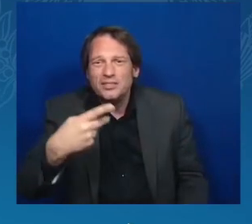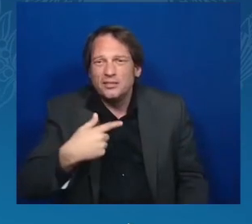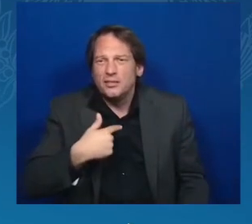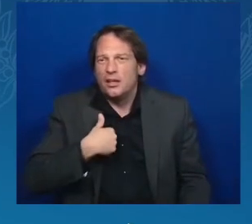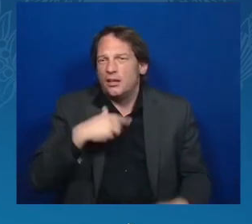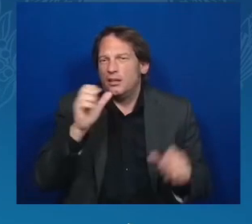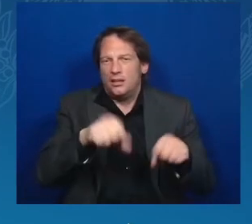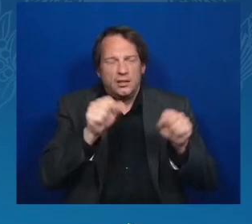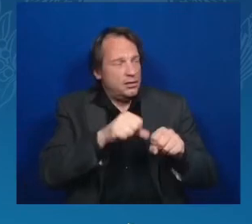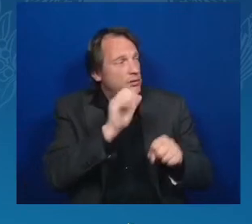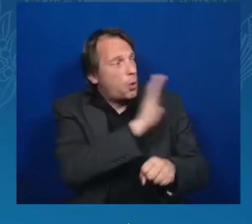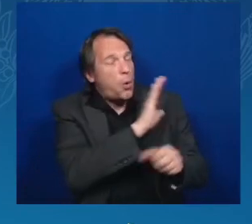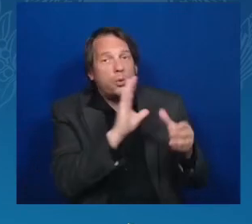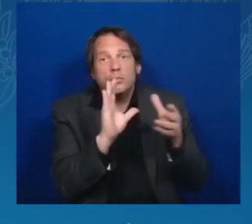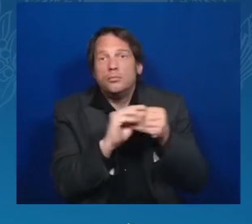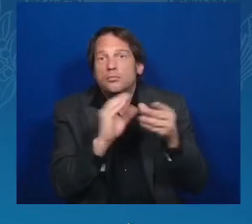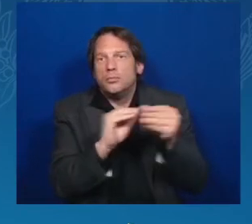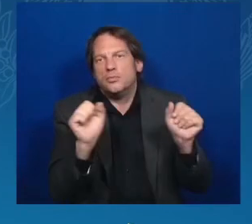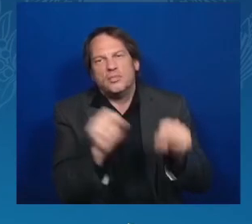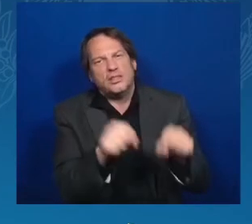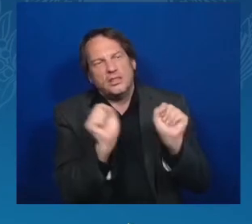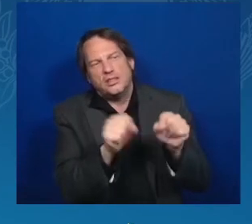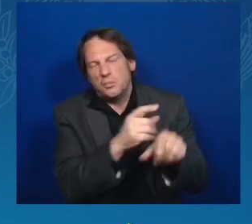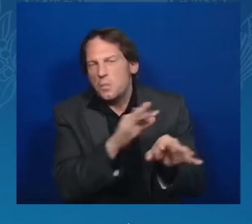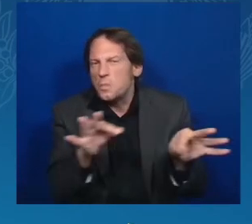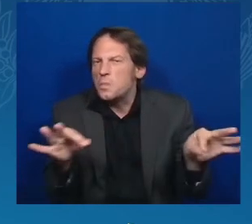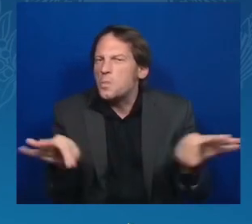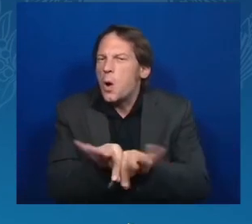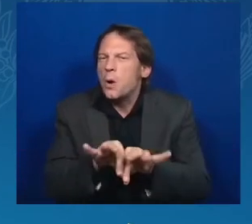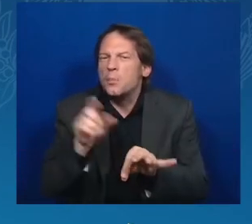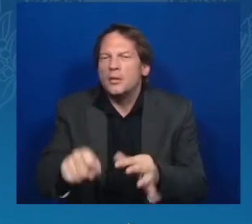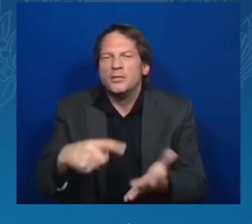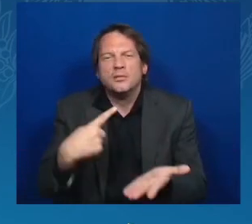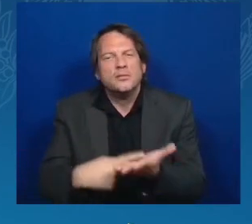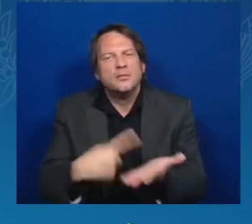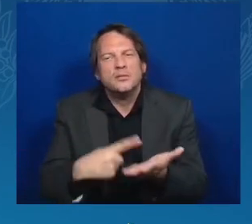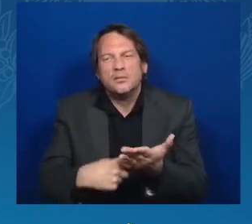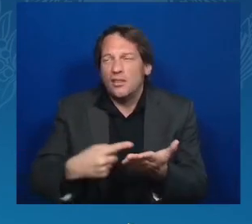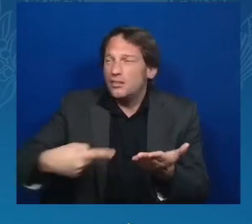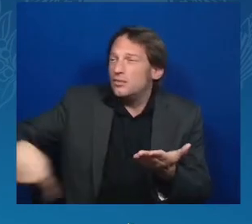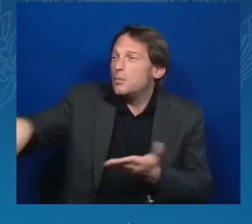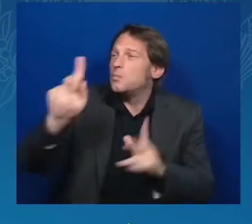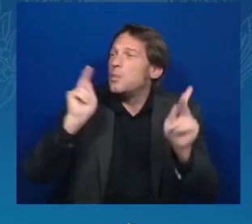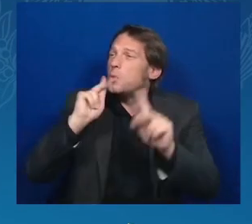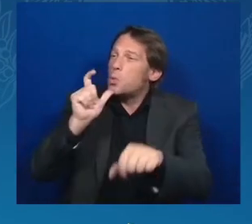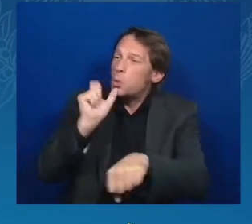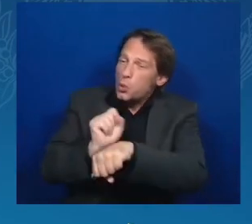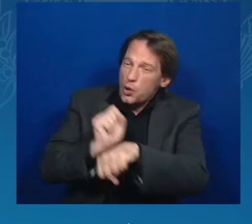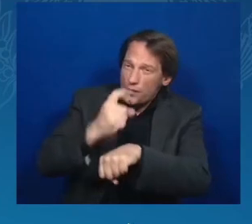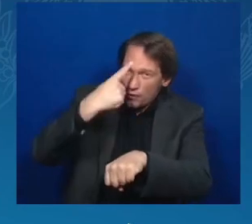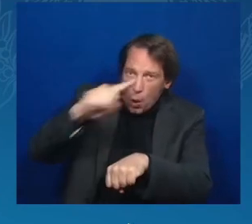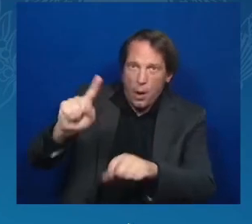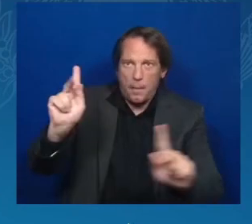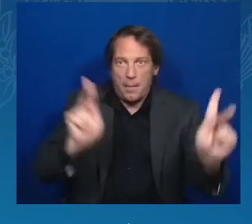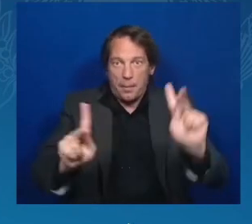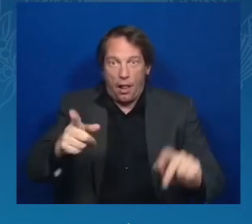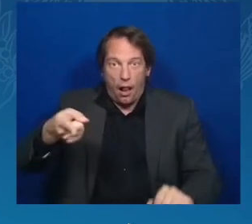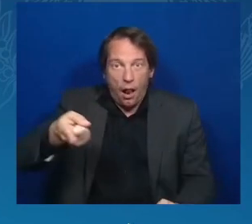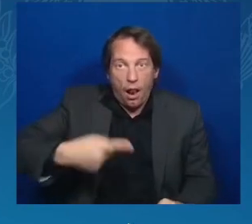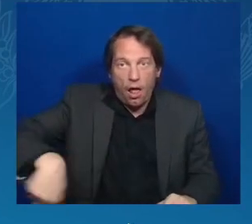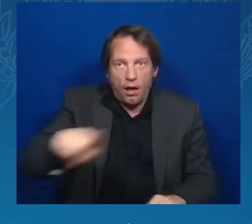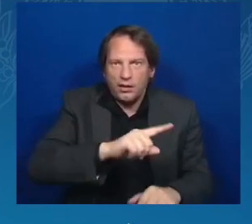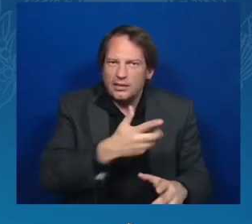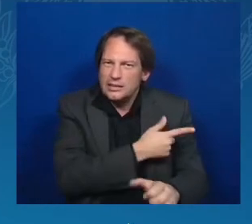public servants are and the dedication and sacrifice that they bring to their roles. I am the host of Reality Check on Word Radio